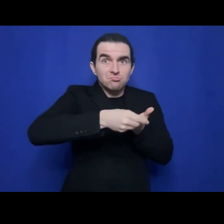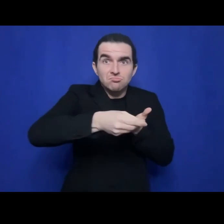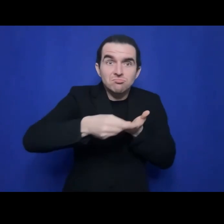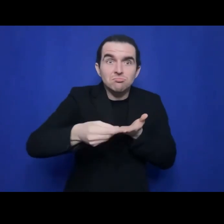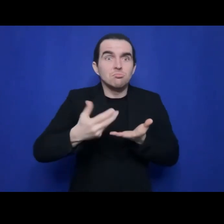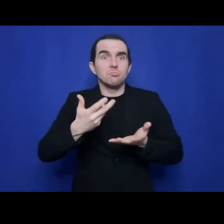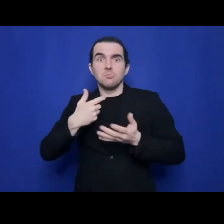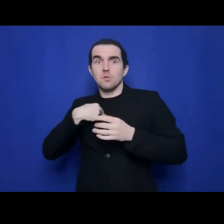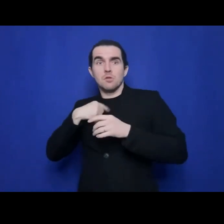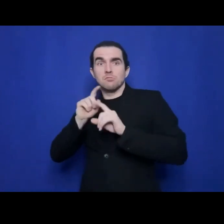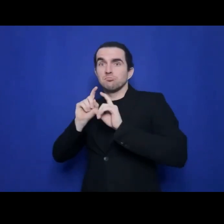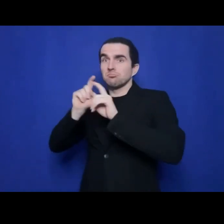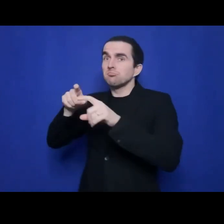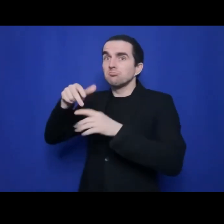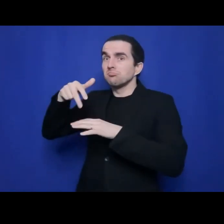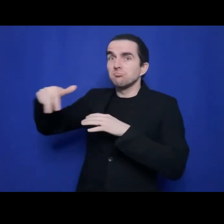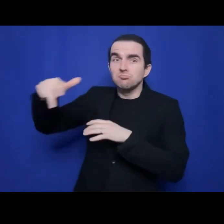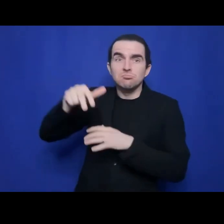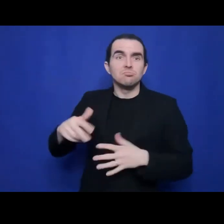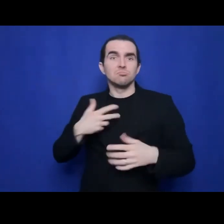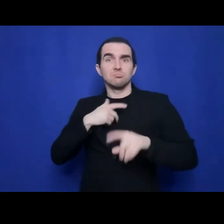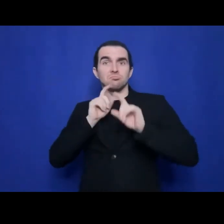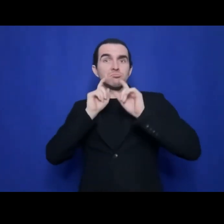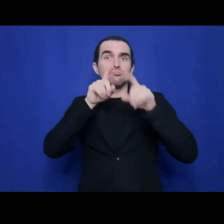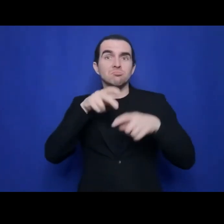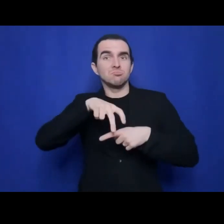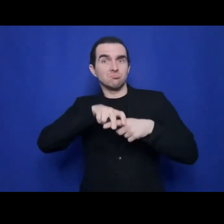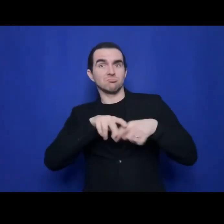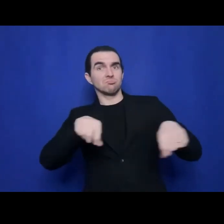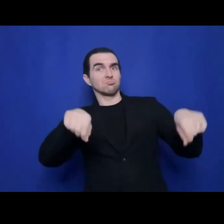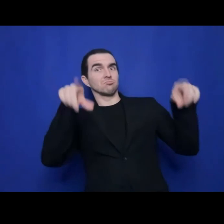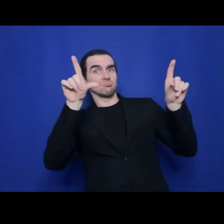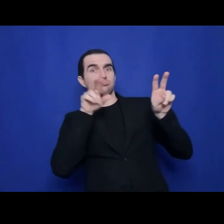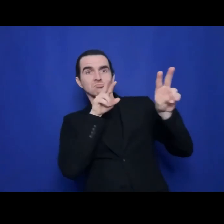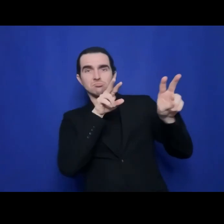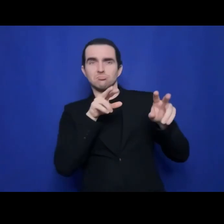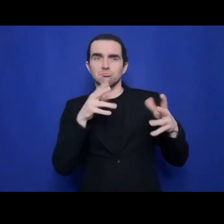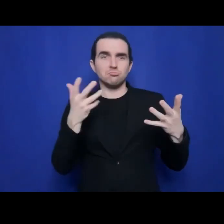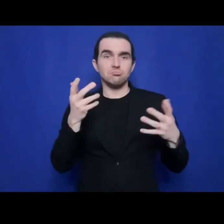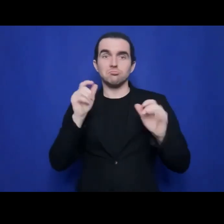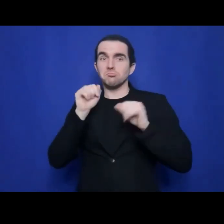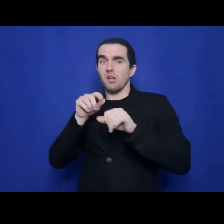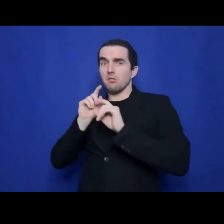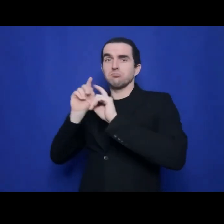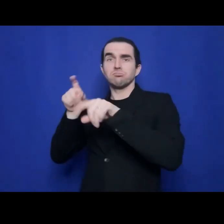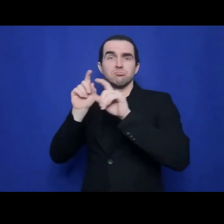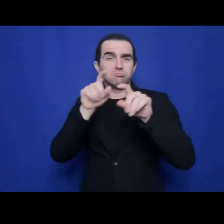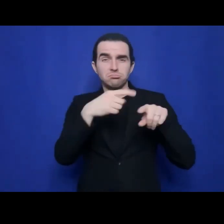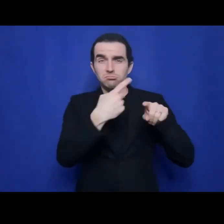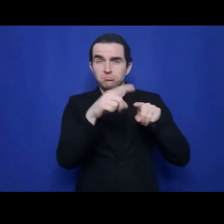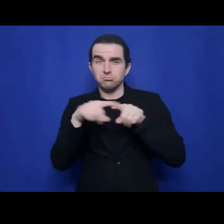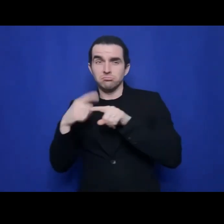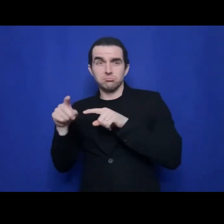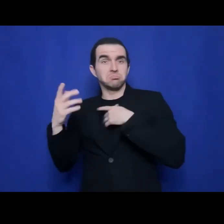well, all this has a multi-dimensional perspective to us